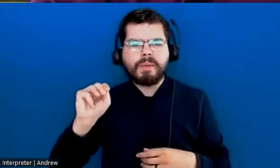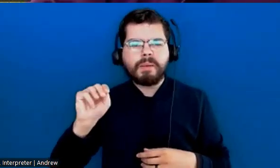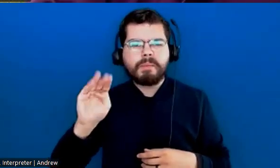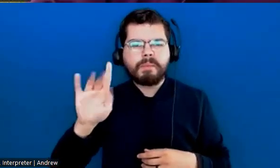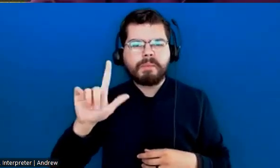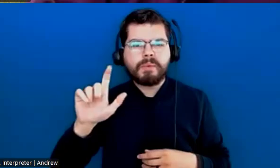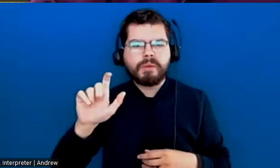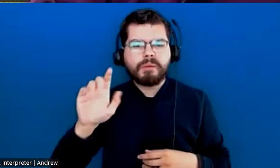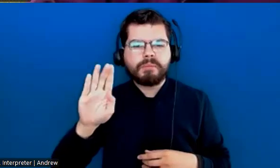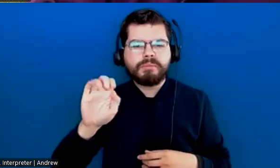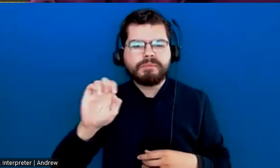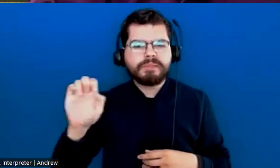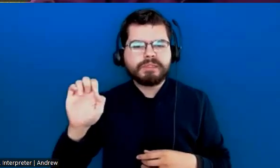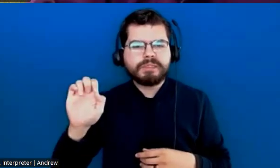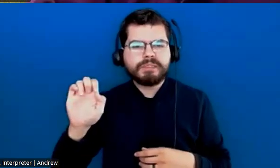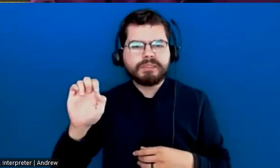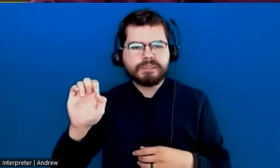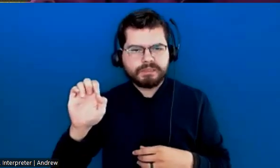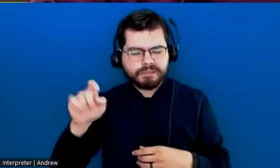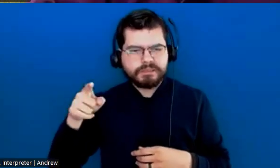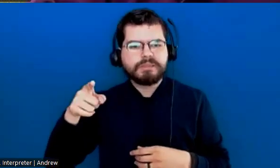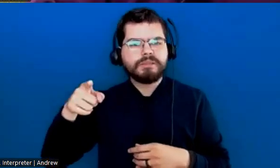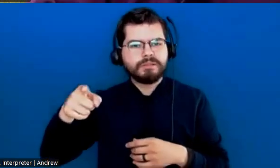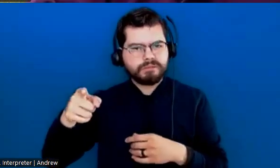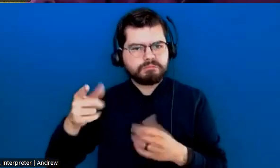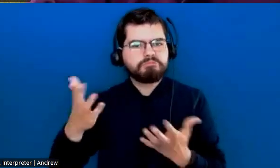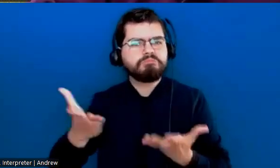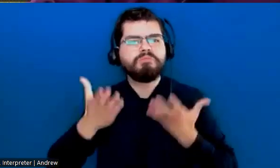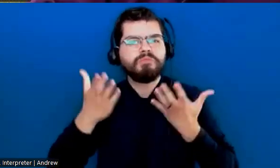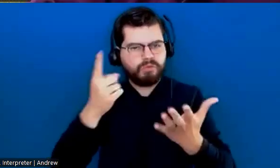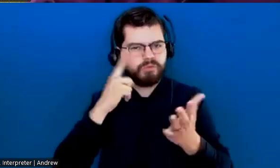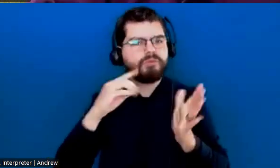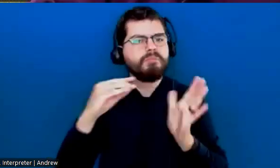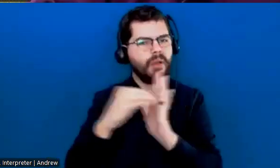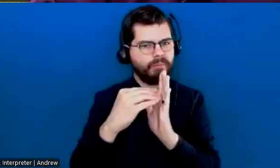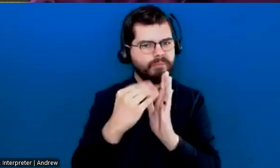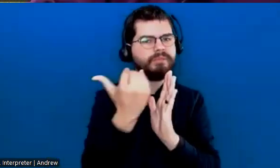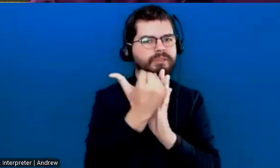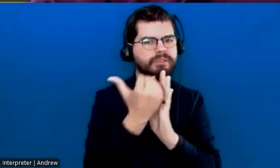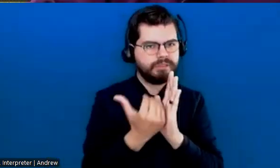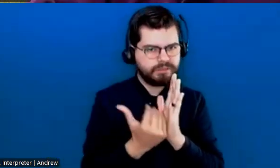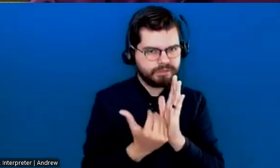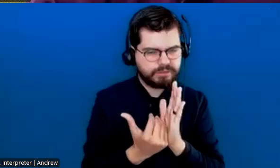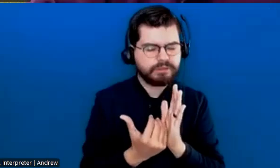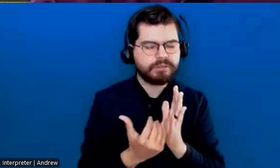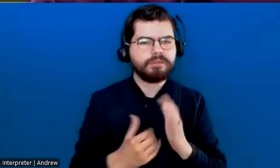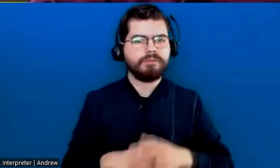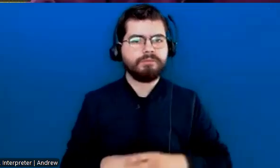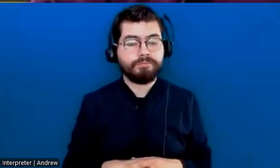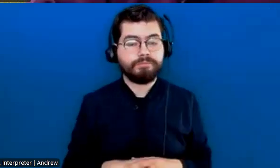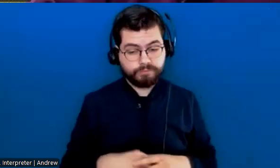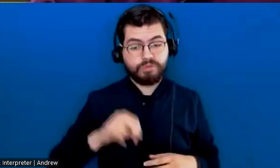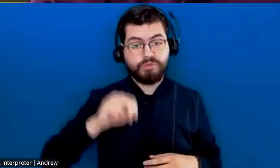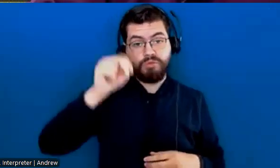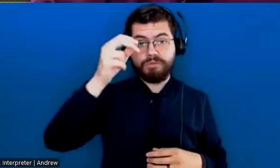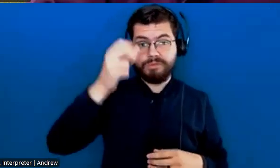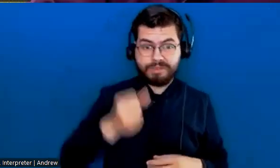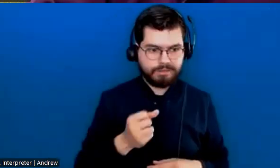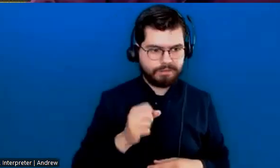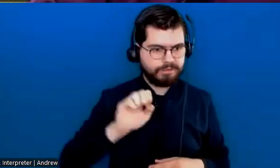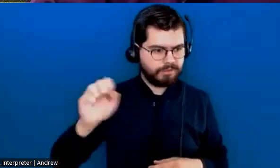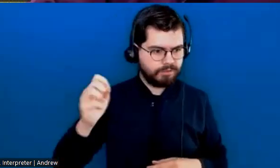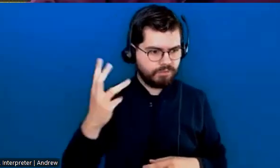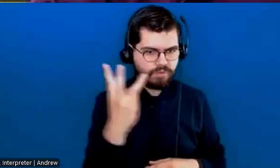it's interesting to talk about on our several miles north, south, east, west, what are the landscapes